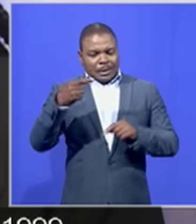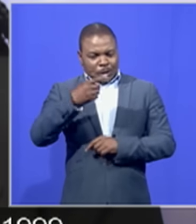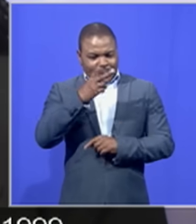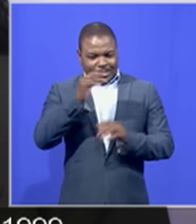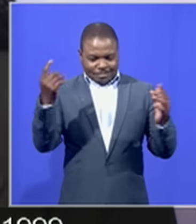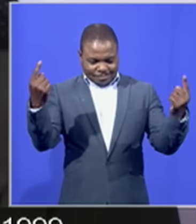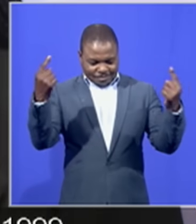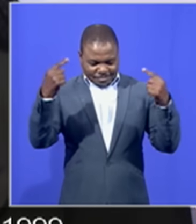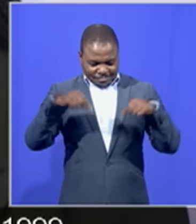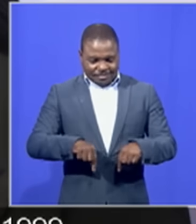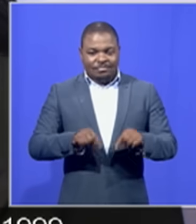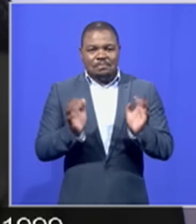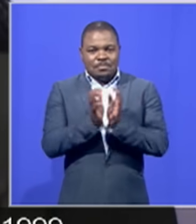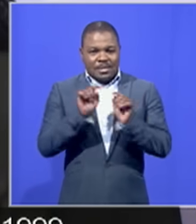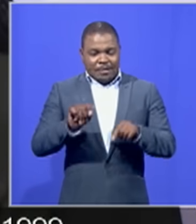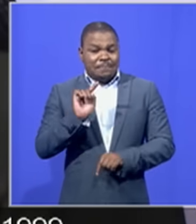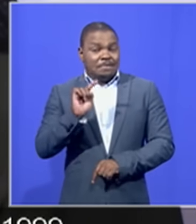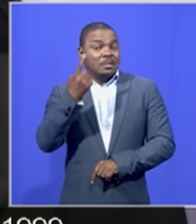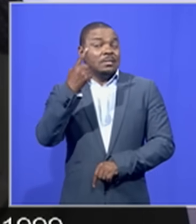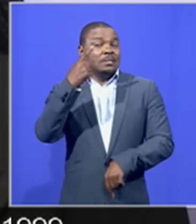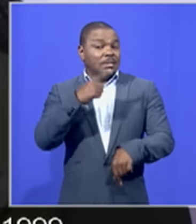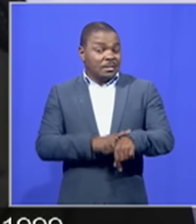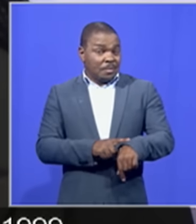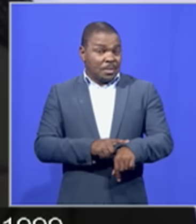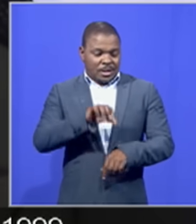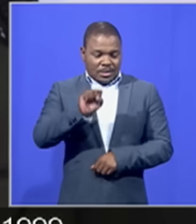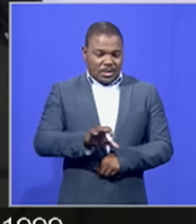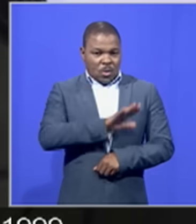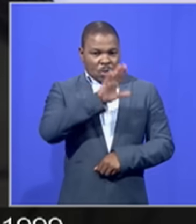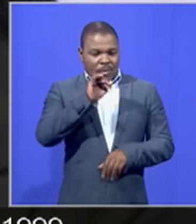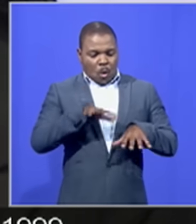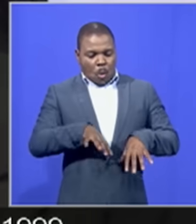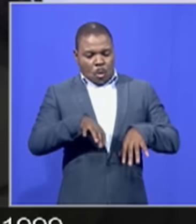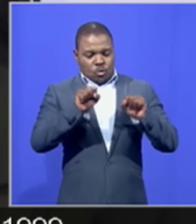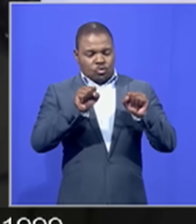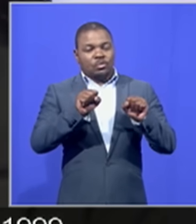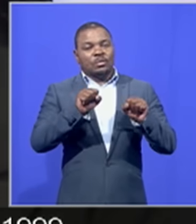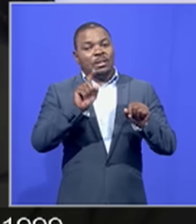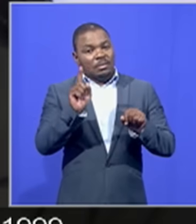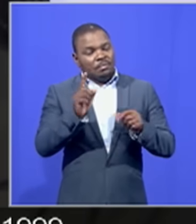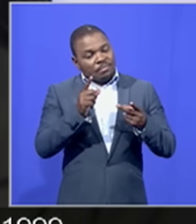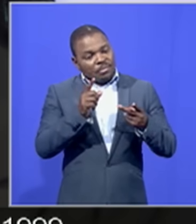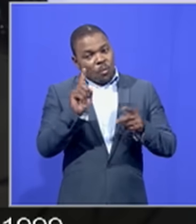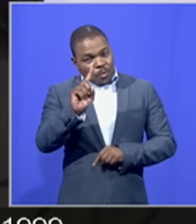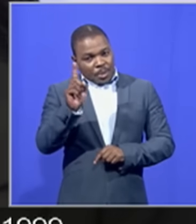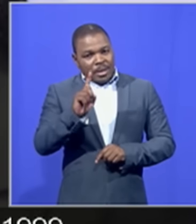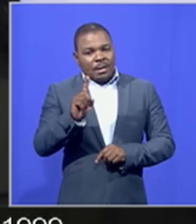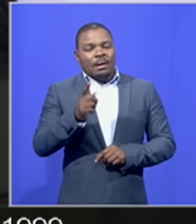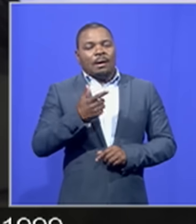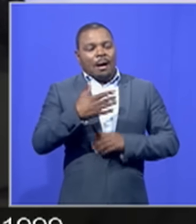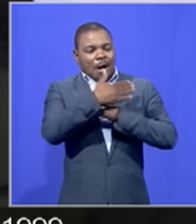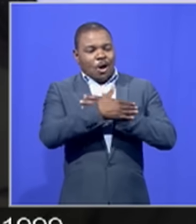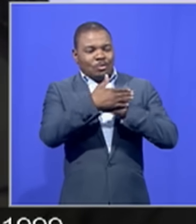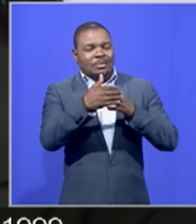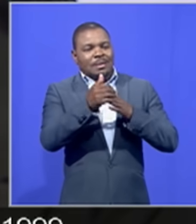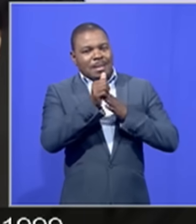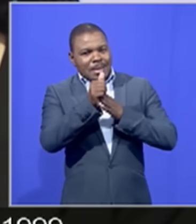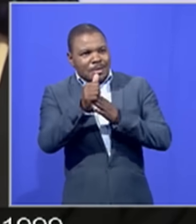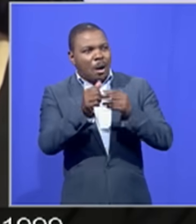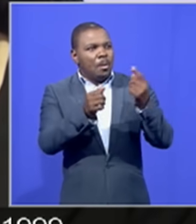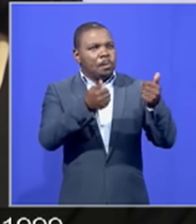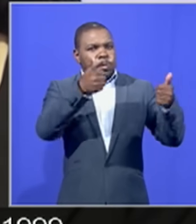mo hae mme kgetlo la pele he Afrika Borwa ho ba le seboka sa dihlogo tsa dinaga ibile sa